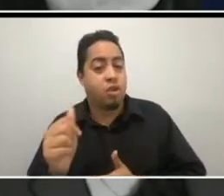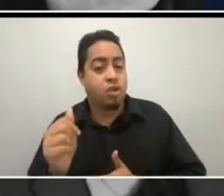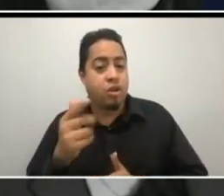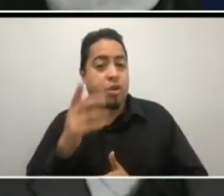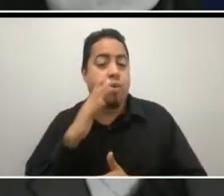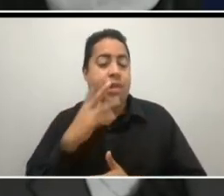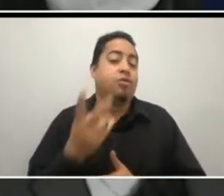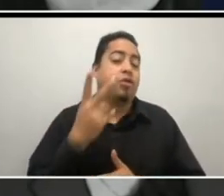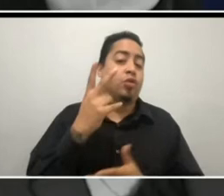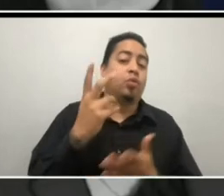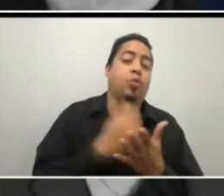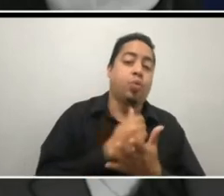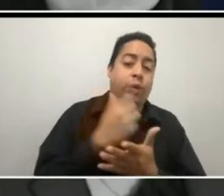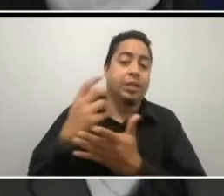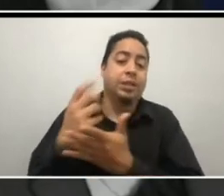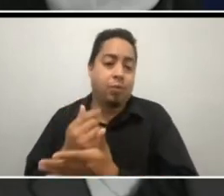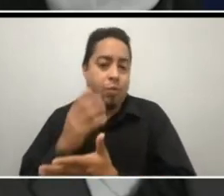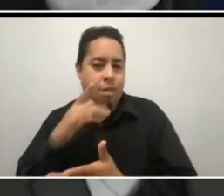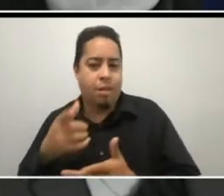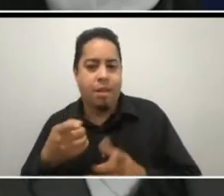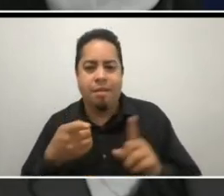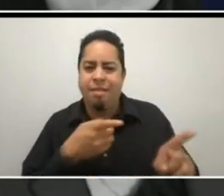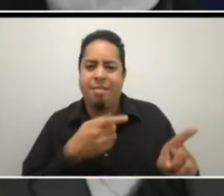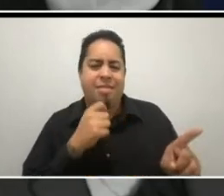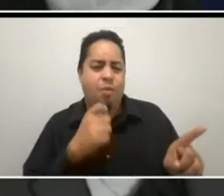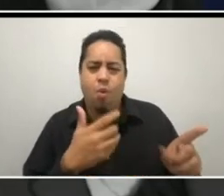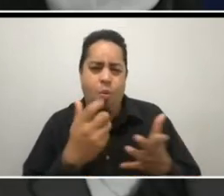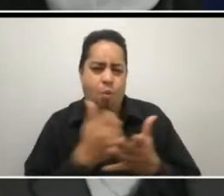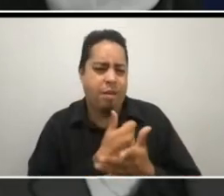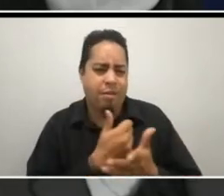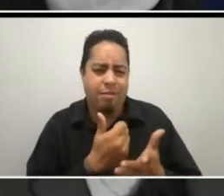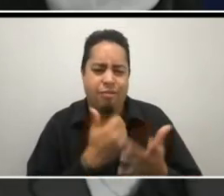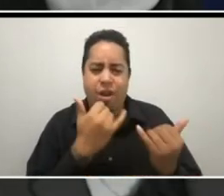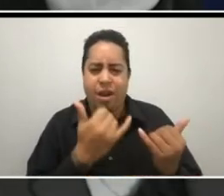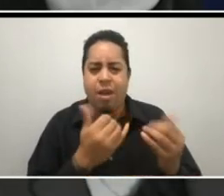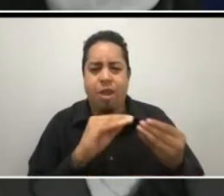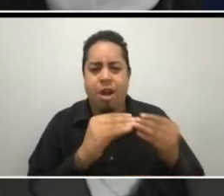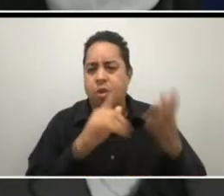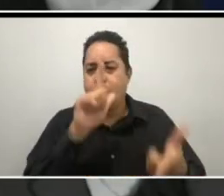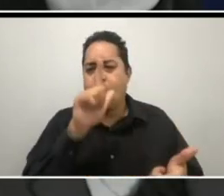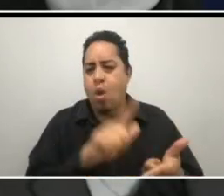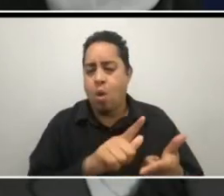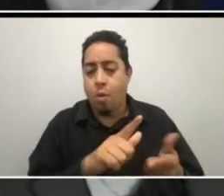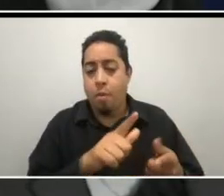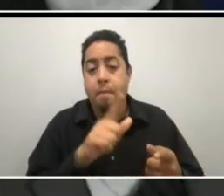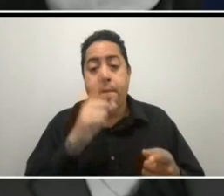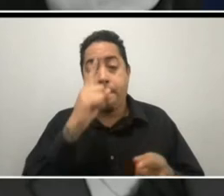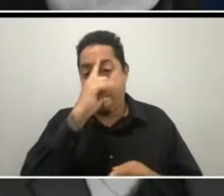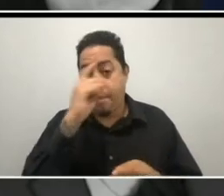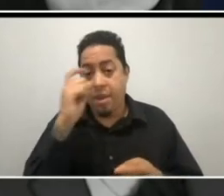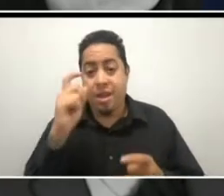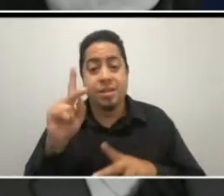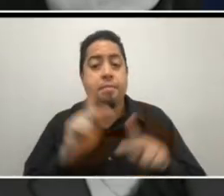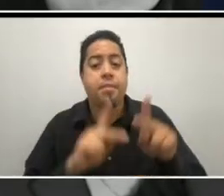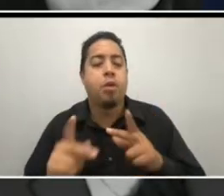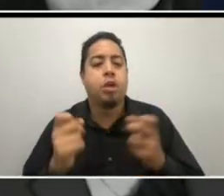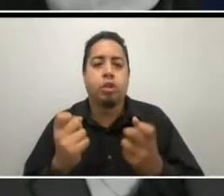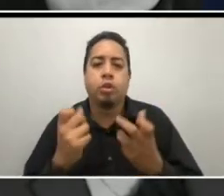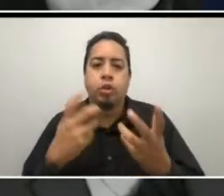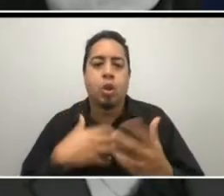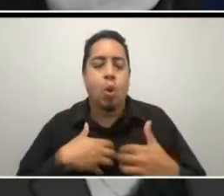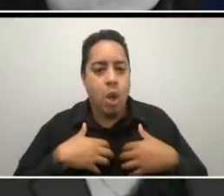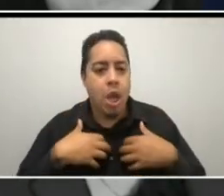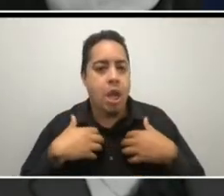So they're not going to win right now. You know, they're down because the people of Georgia are so angry at what happened to me. They know